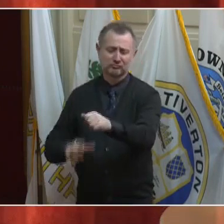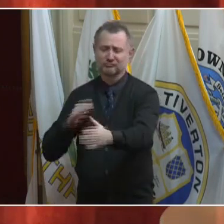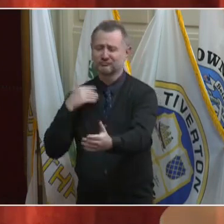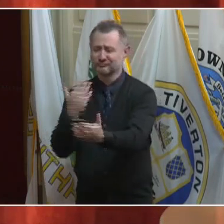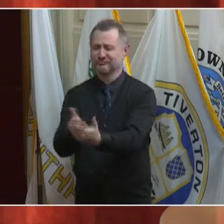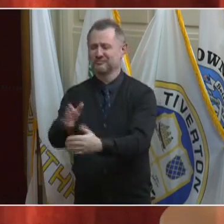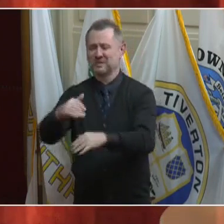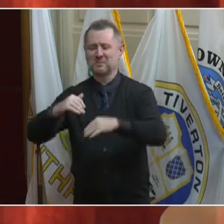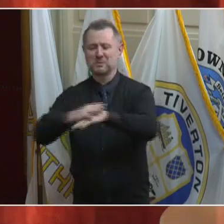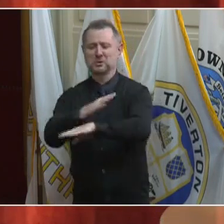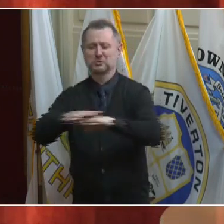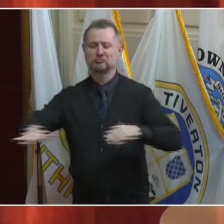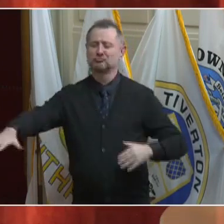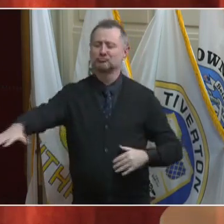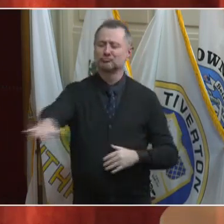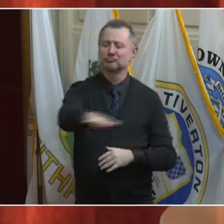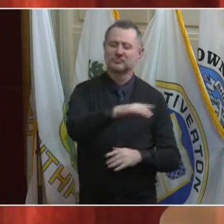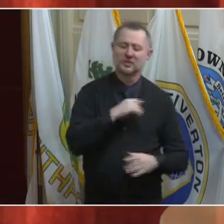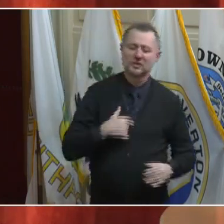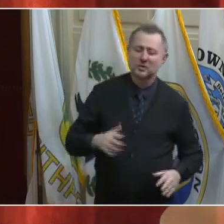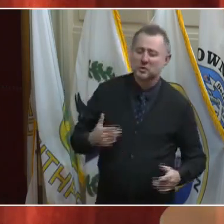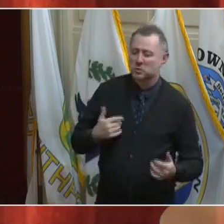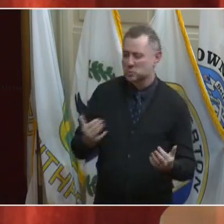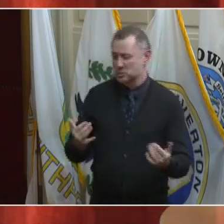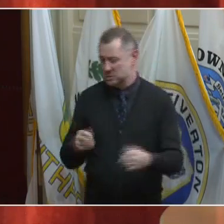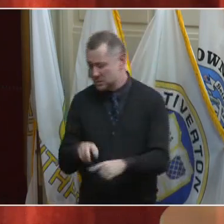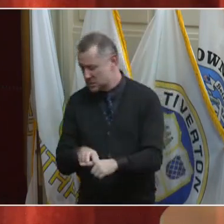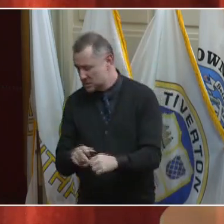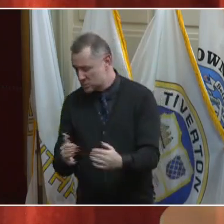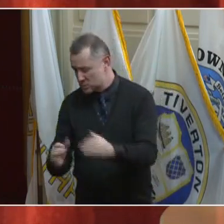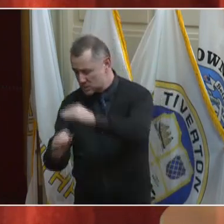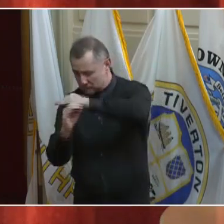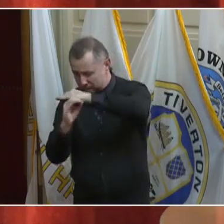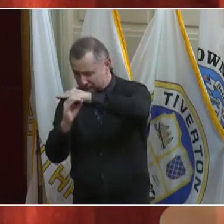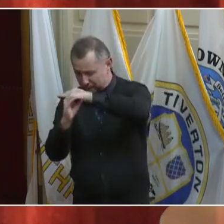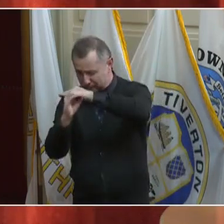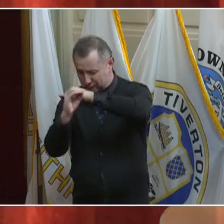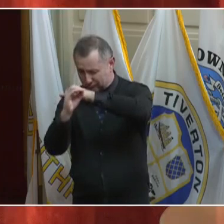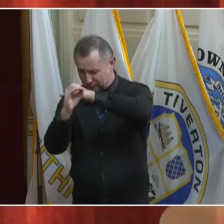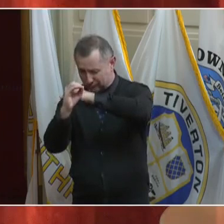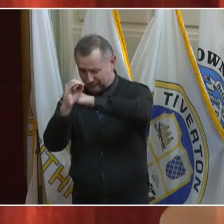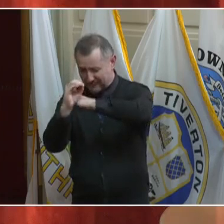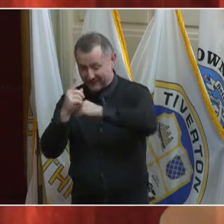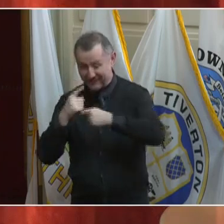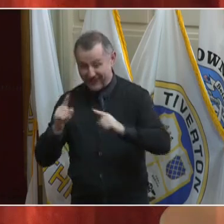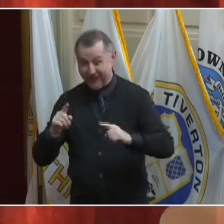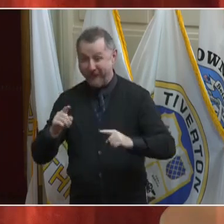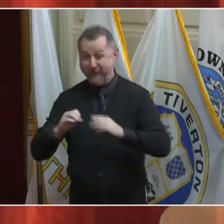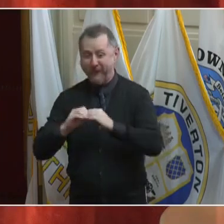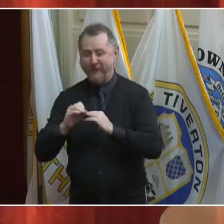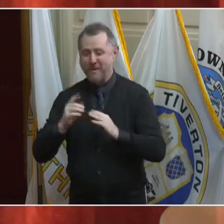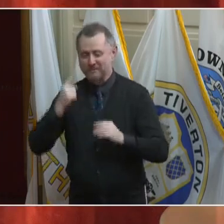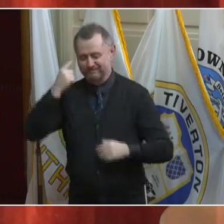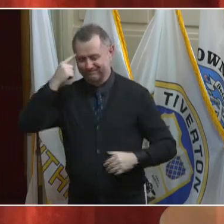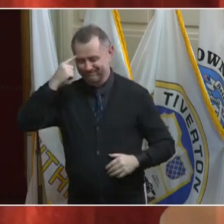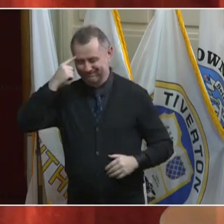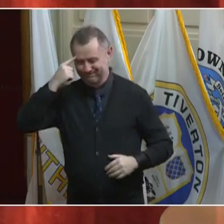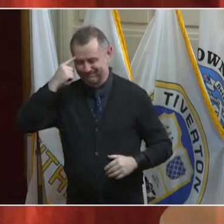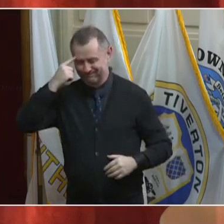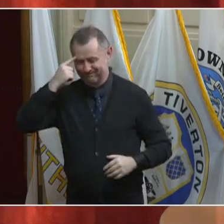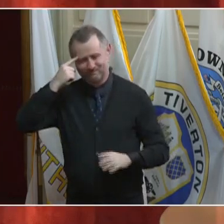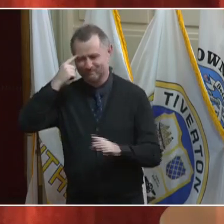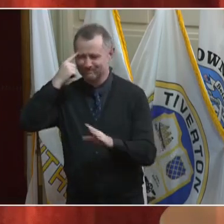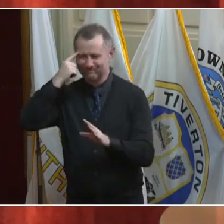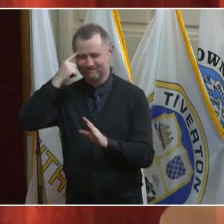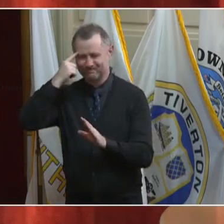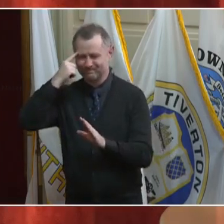heads to the beach to wait for that sunrise. When it finally happens, he thinks to himself,